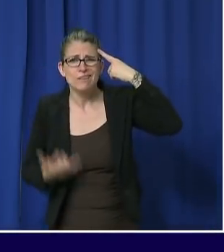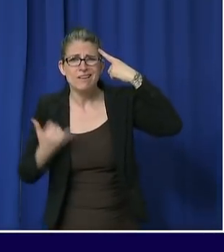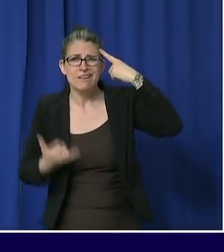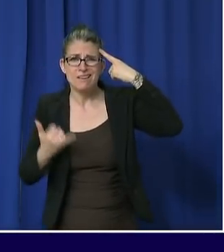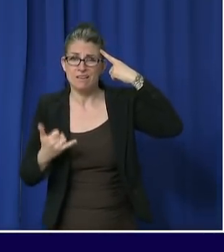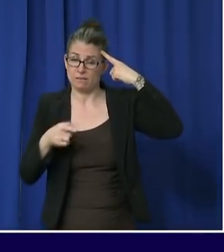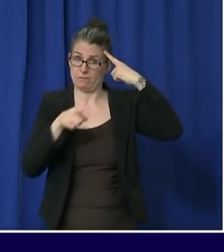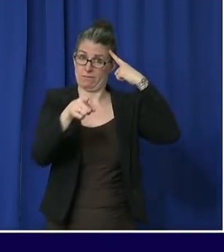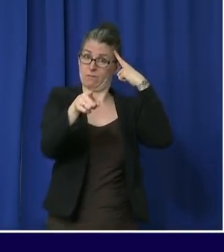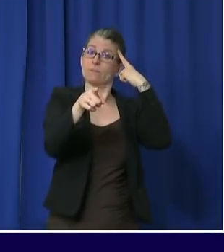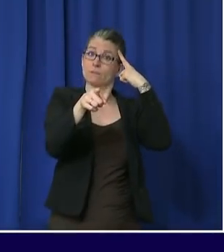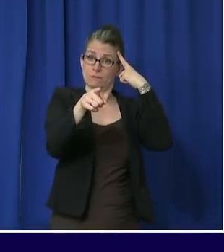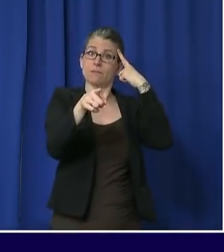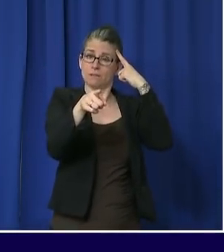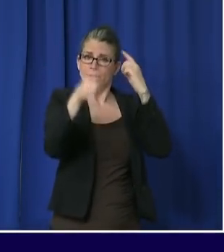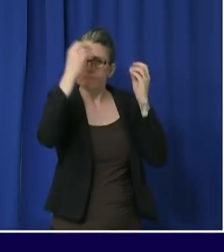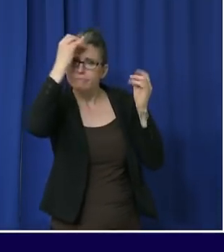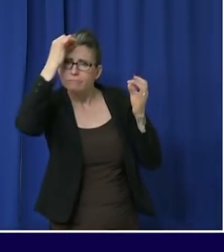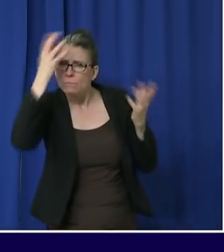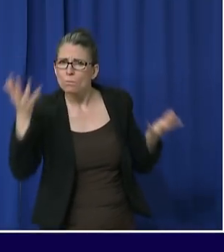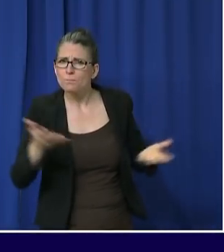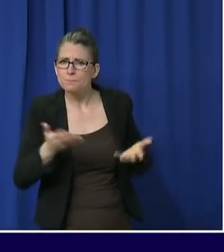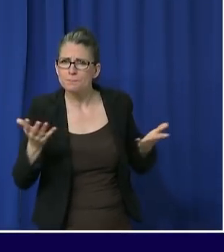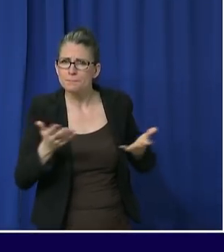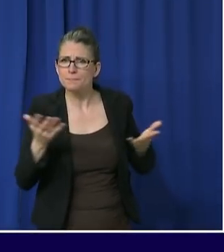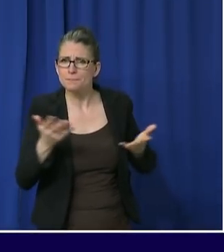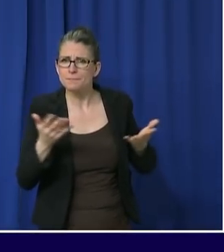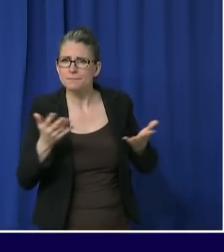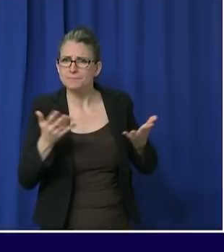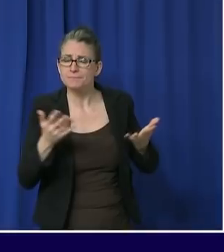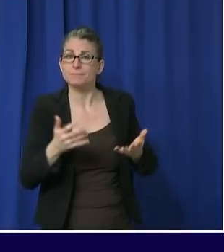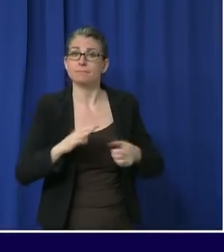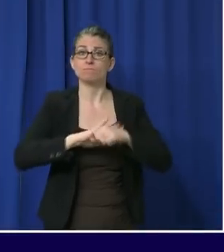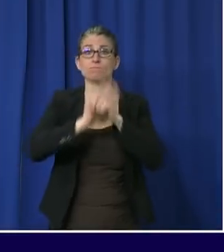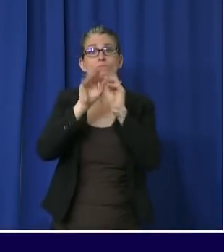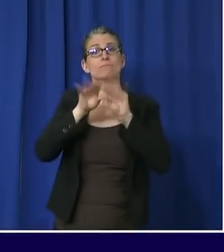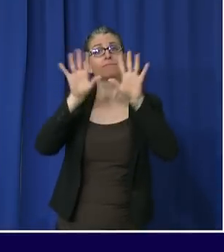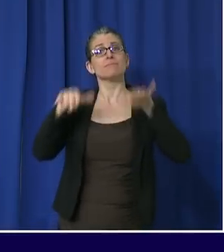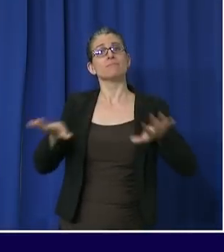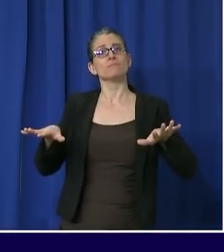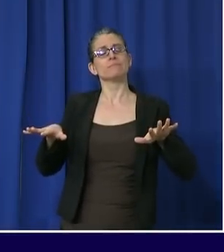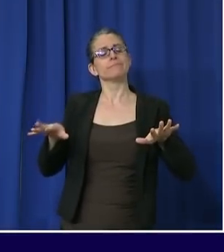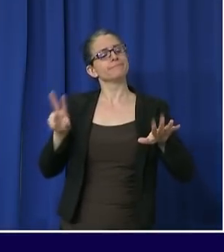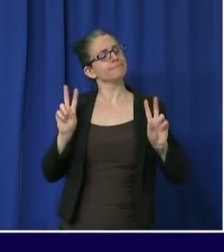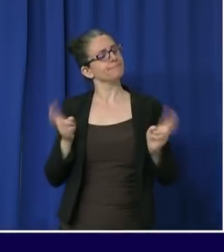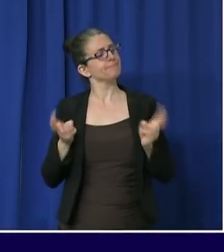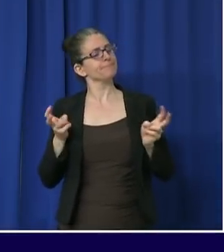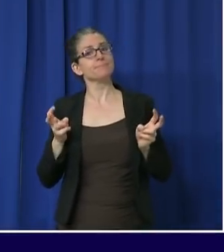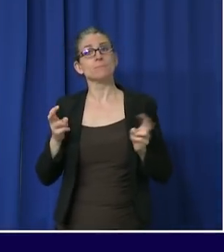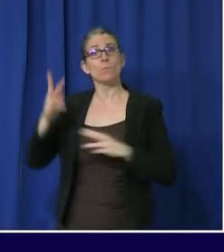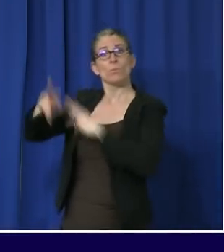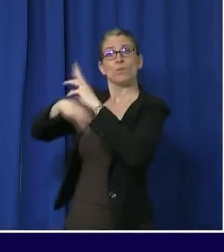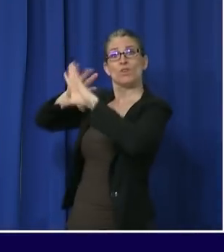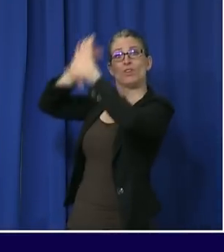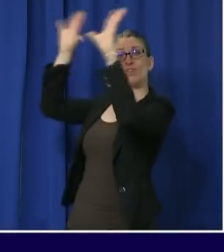prompted other previously unseen parts of our society to now be